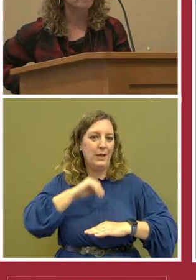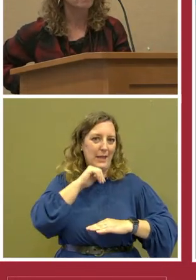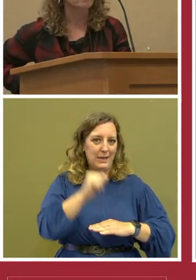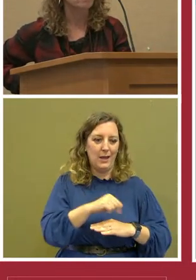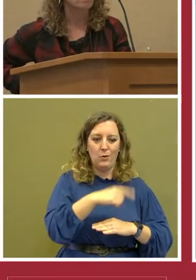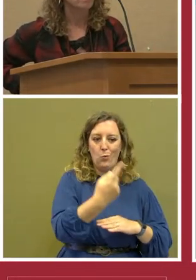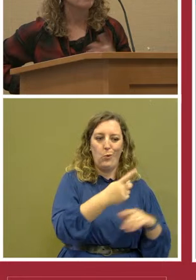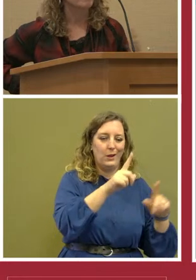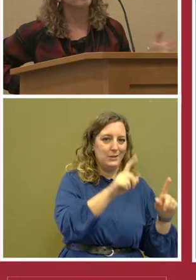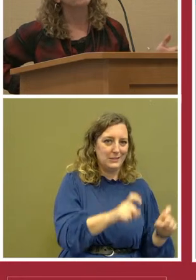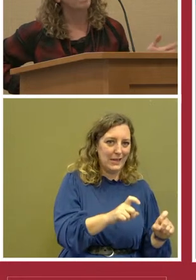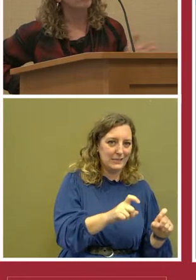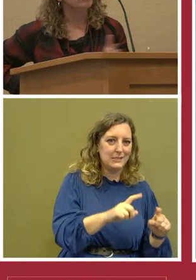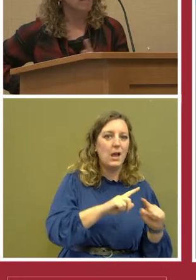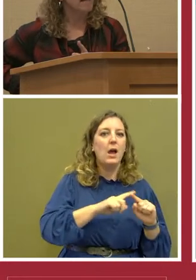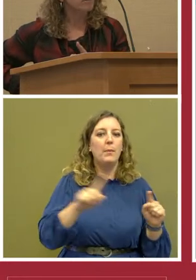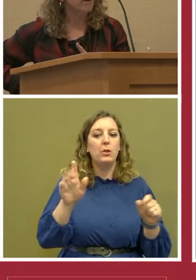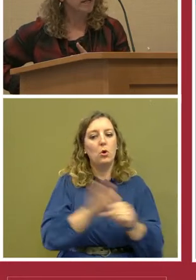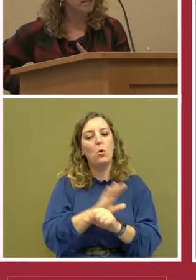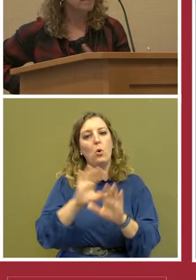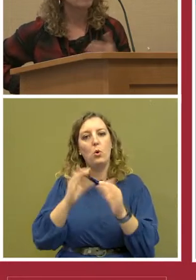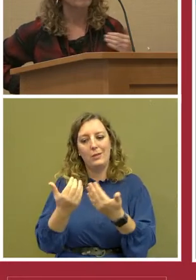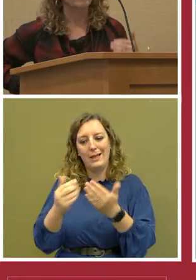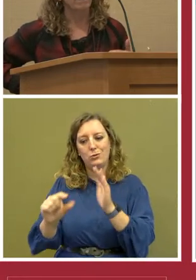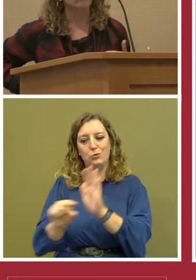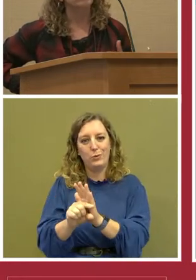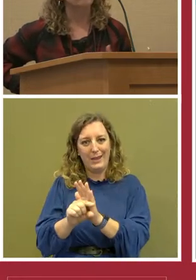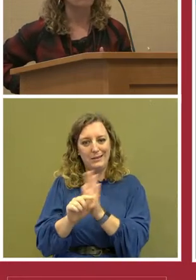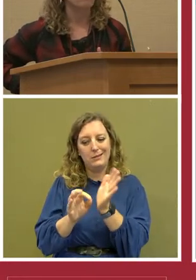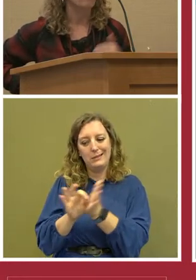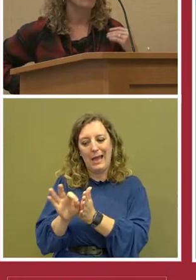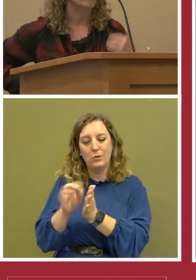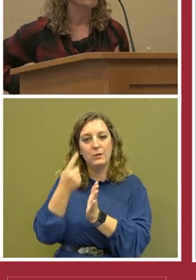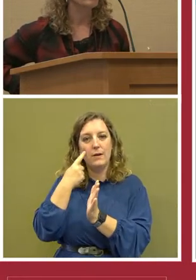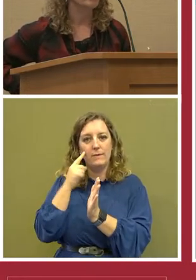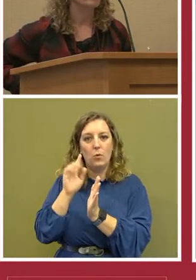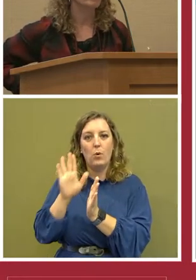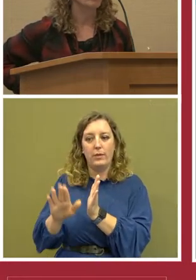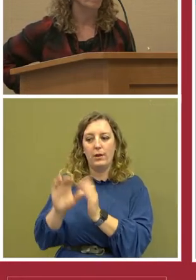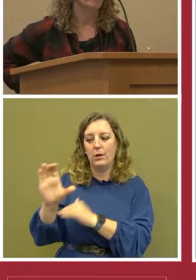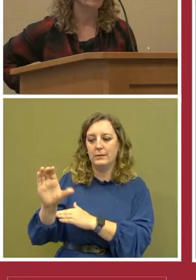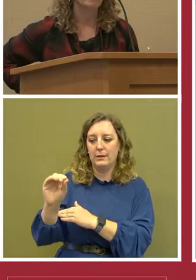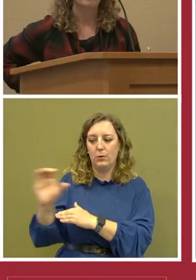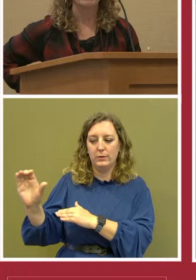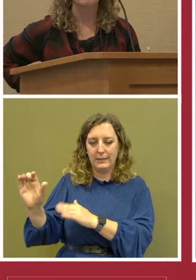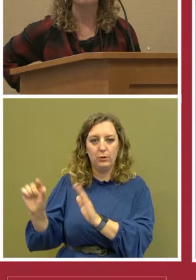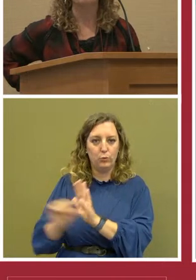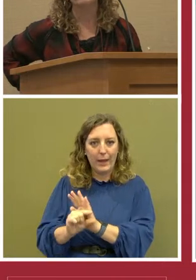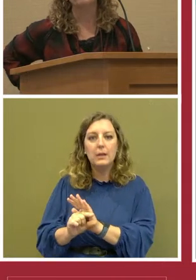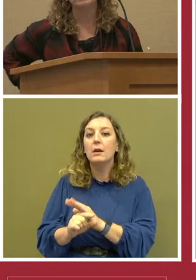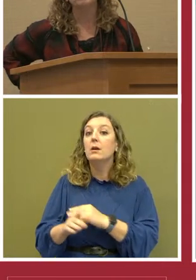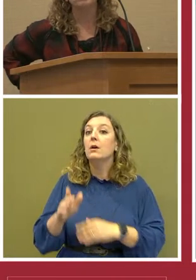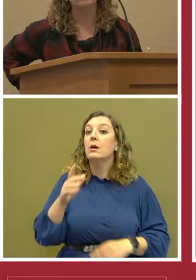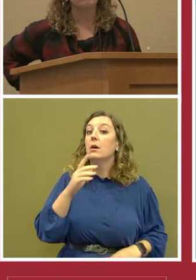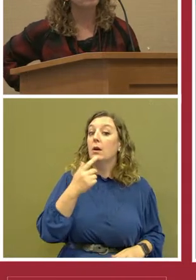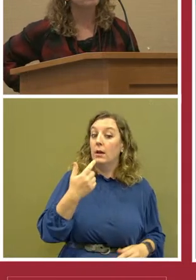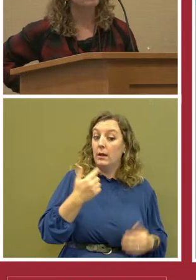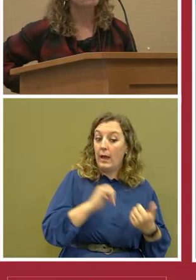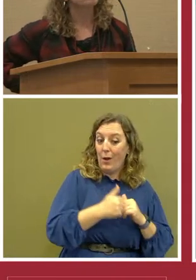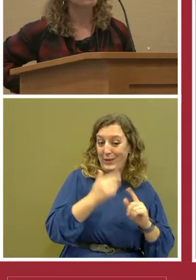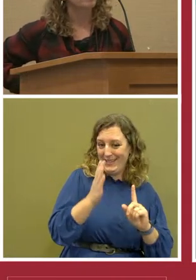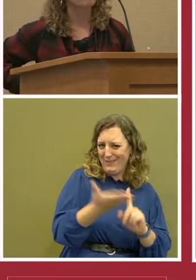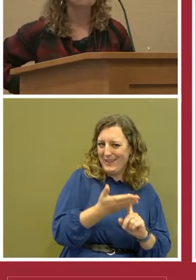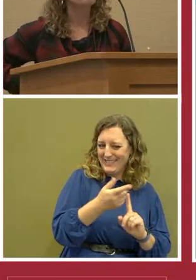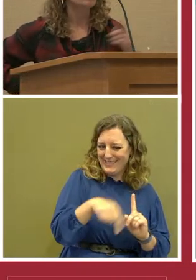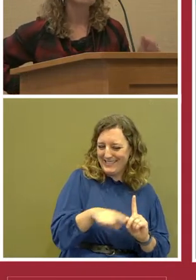one test. It's that entire class grade that counts for their COC grade. And one of the ways we do convince